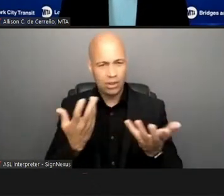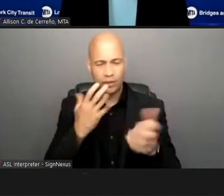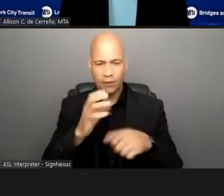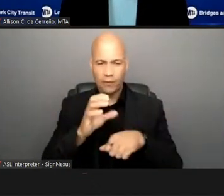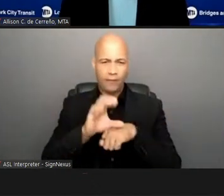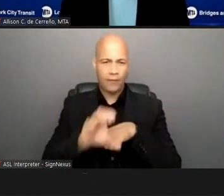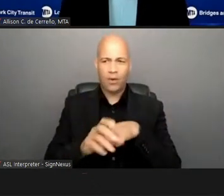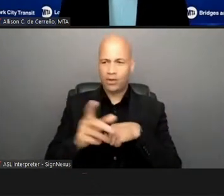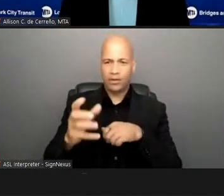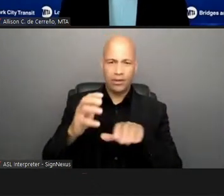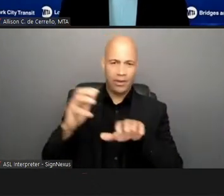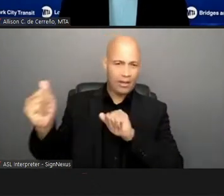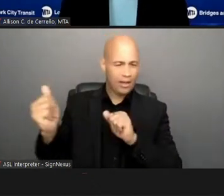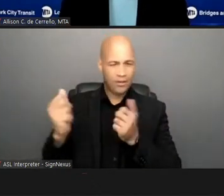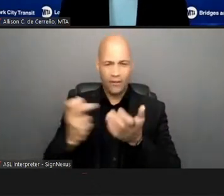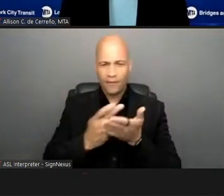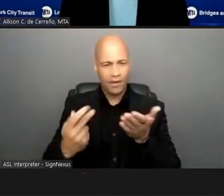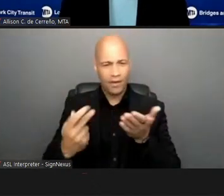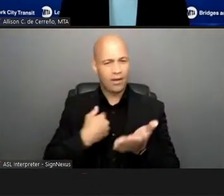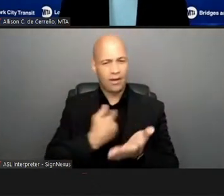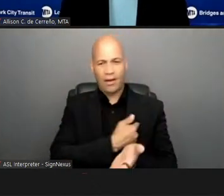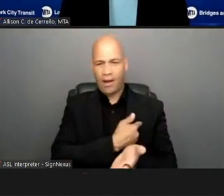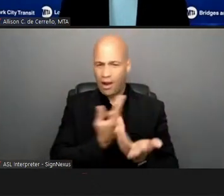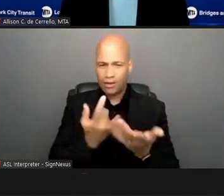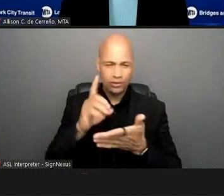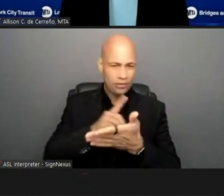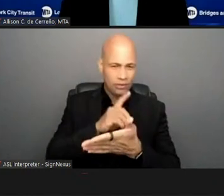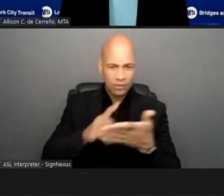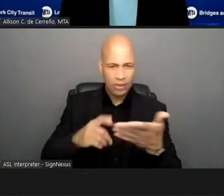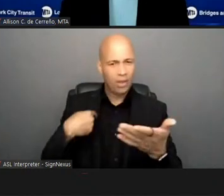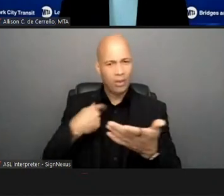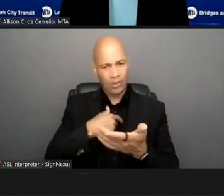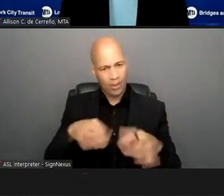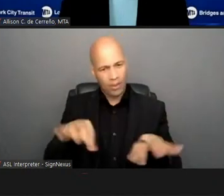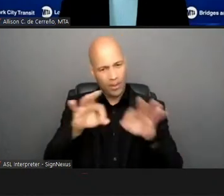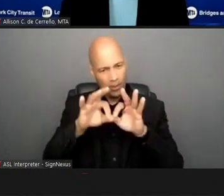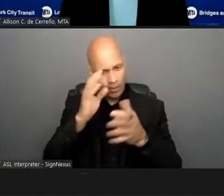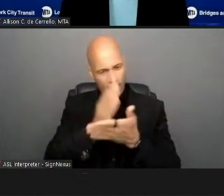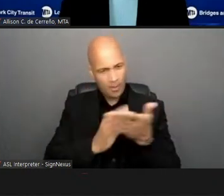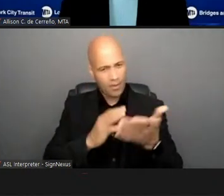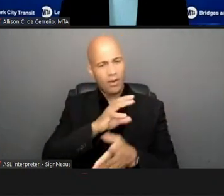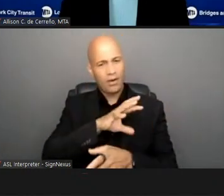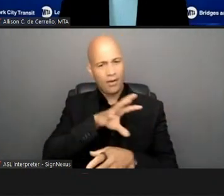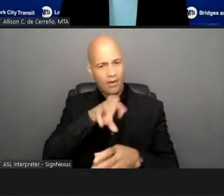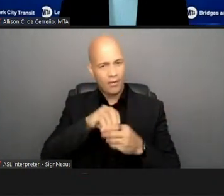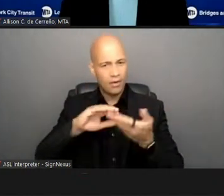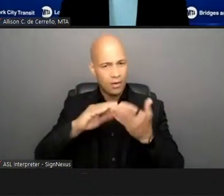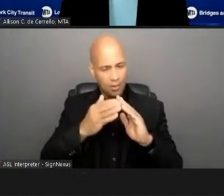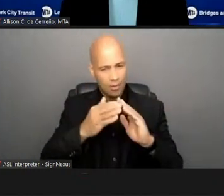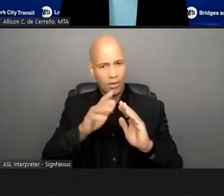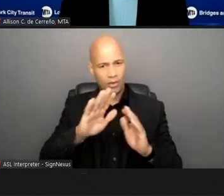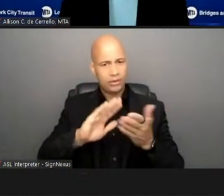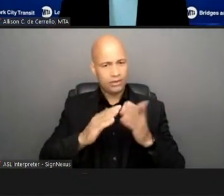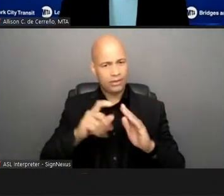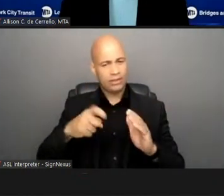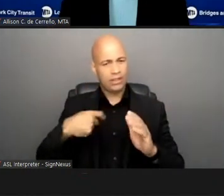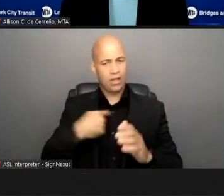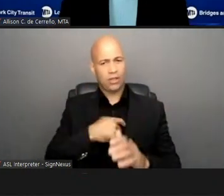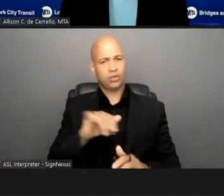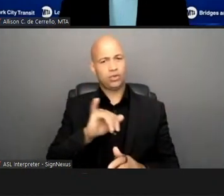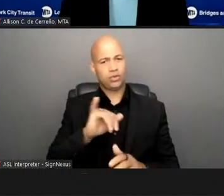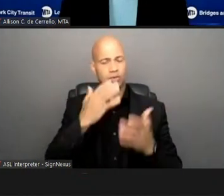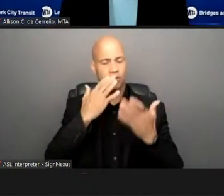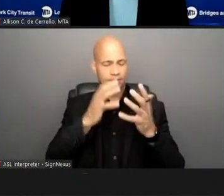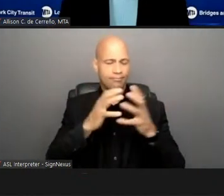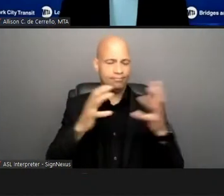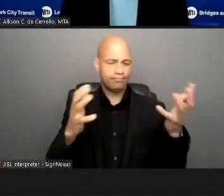City don't fail us don't discriminate against us we are vital part of this community and New York City needs us too thank you very much that is all I